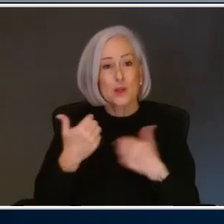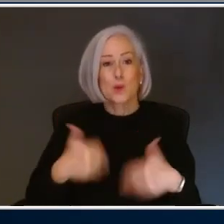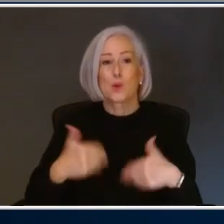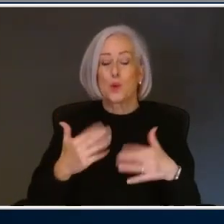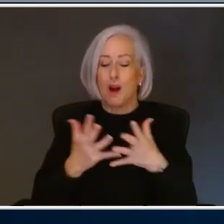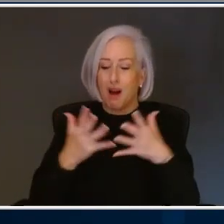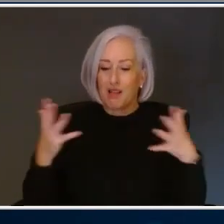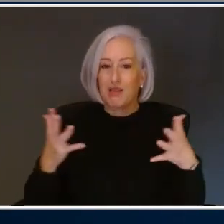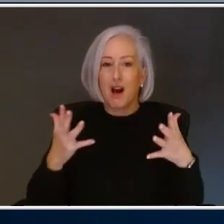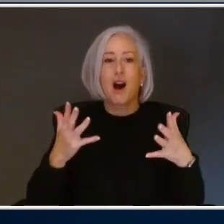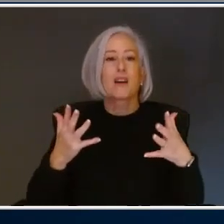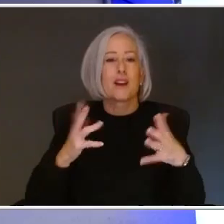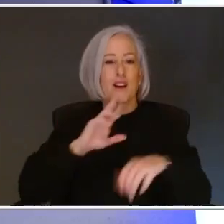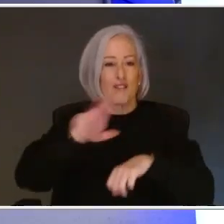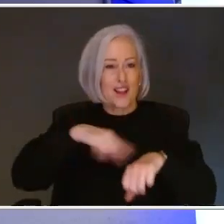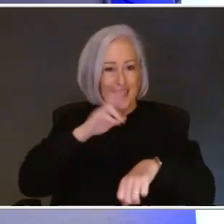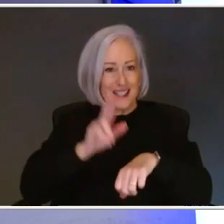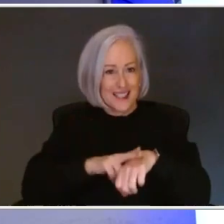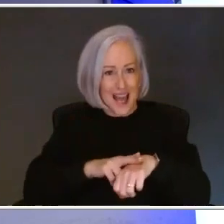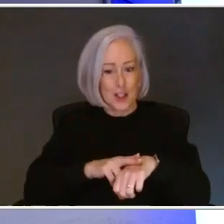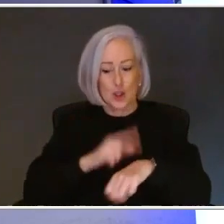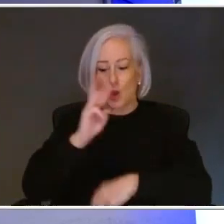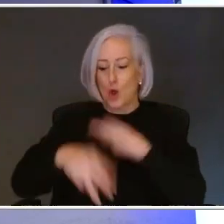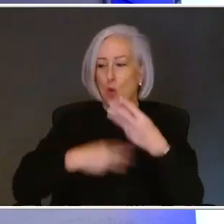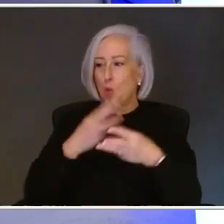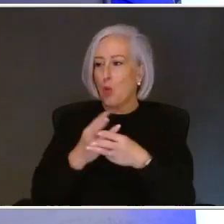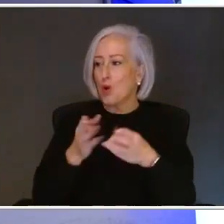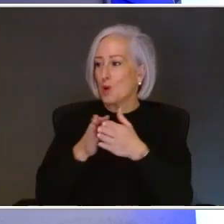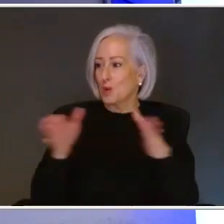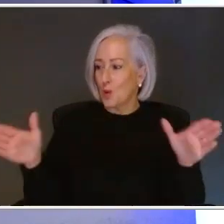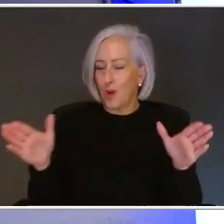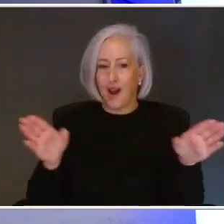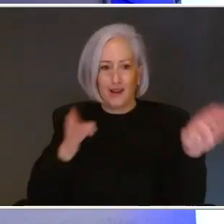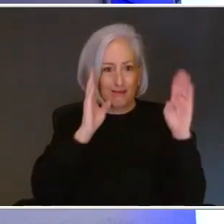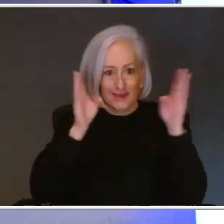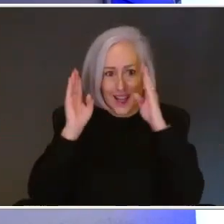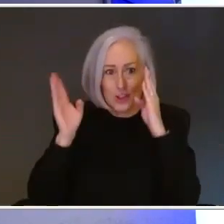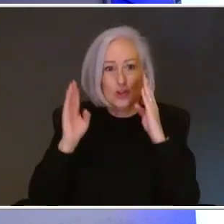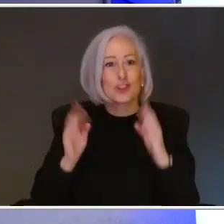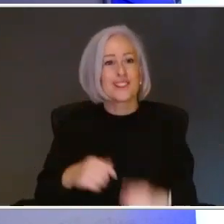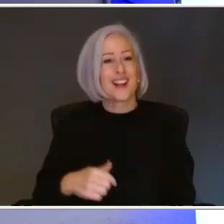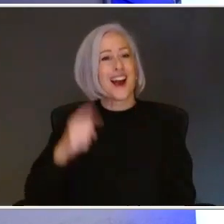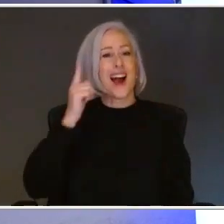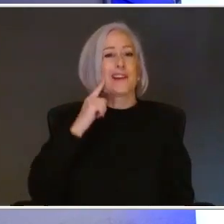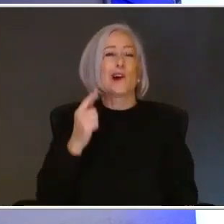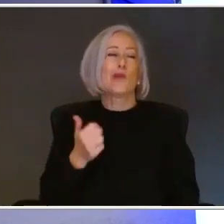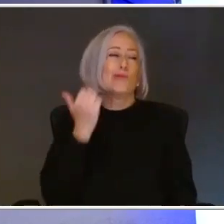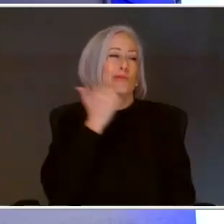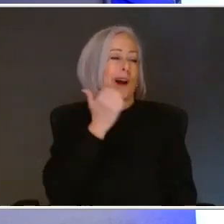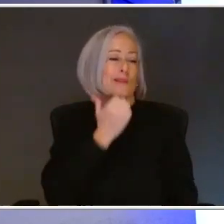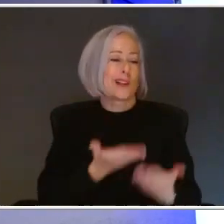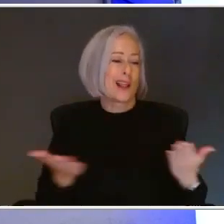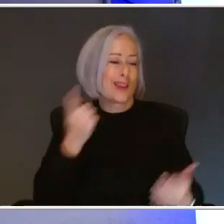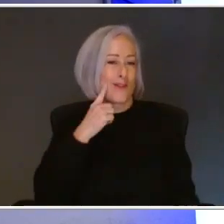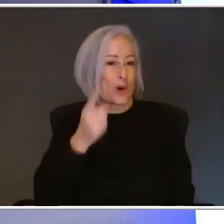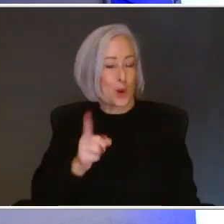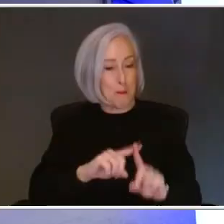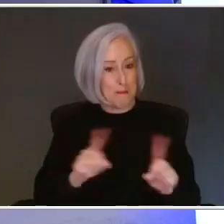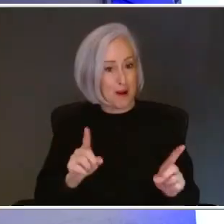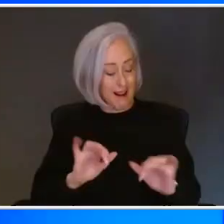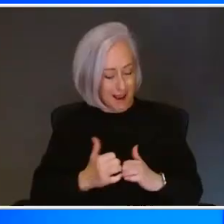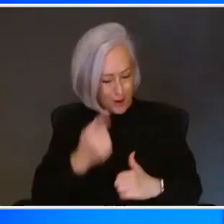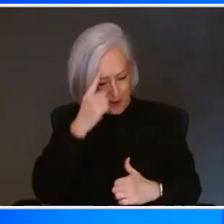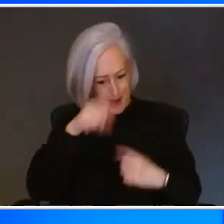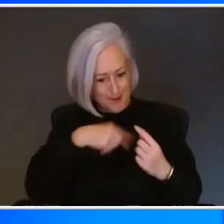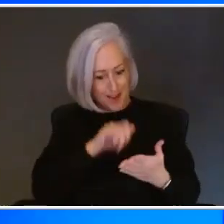national attention, worldwide attention. I know this is just another day in the office for you, but how often do you think about it? To be honest, I think about it